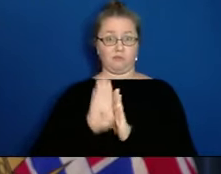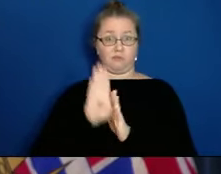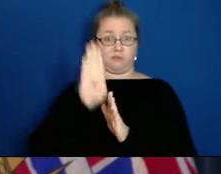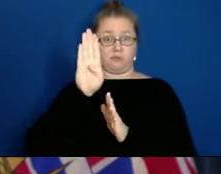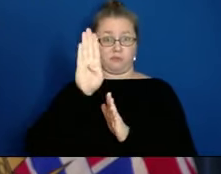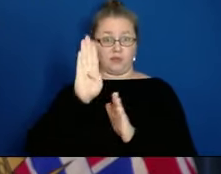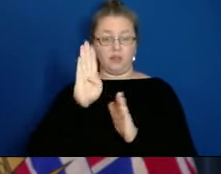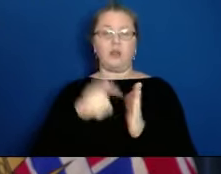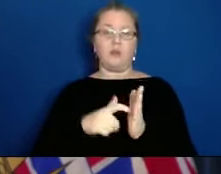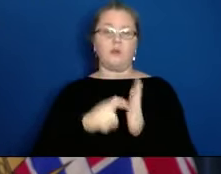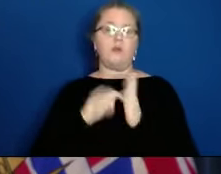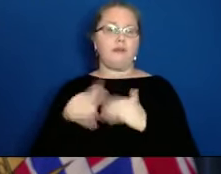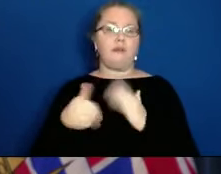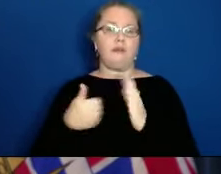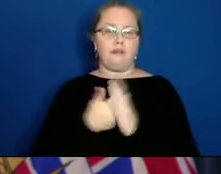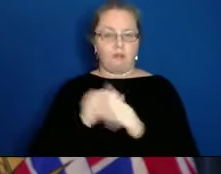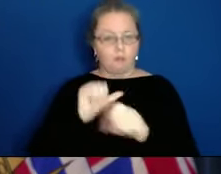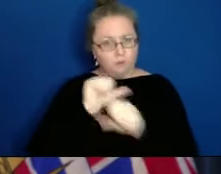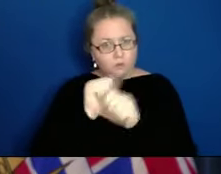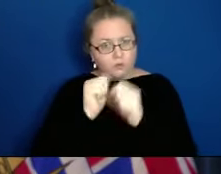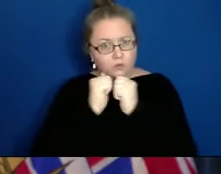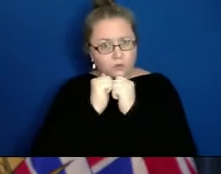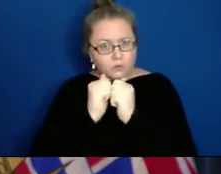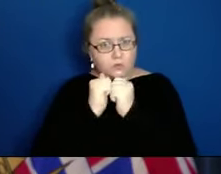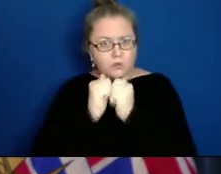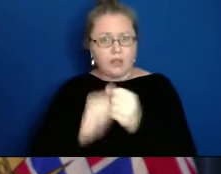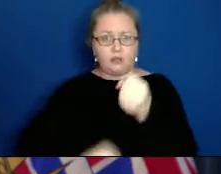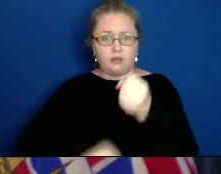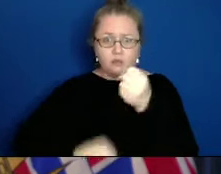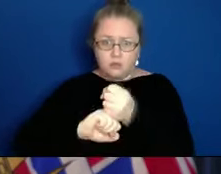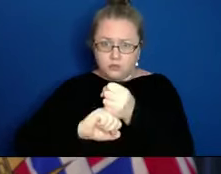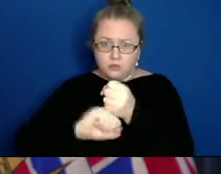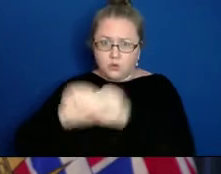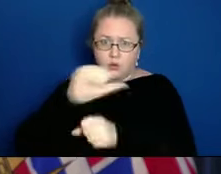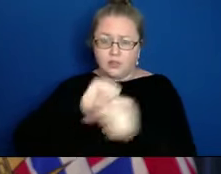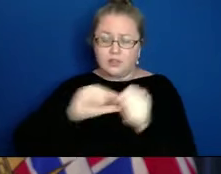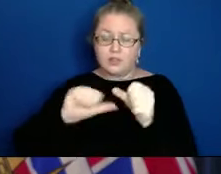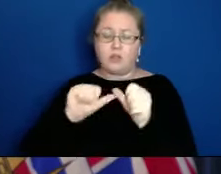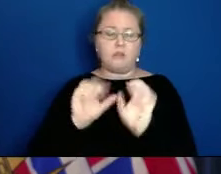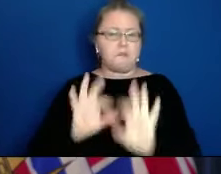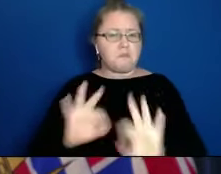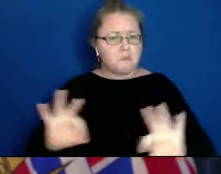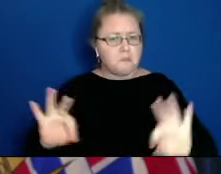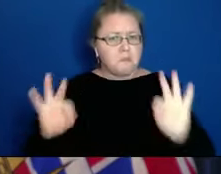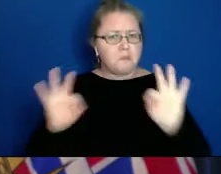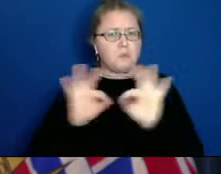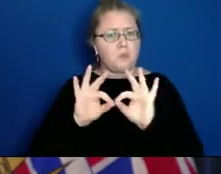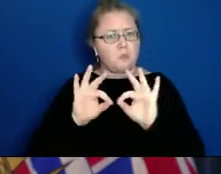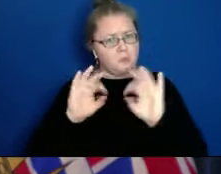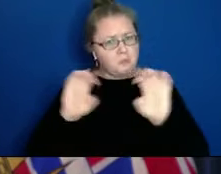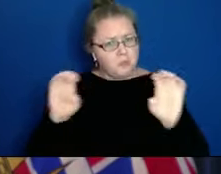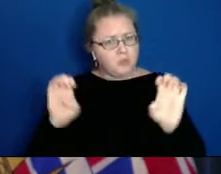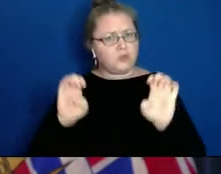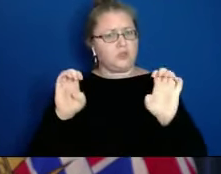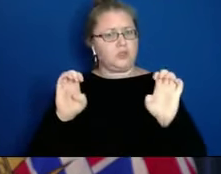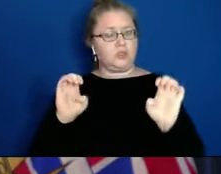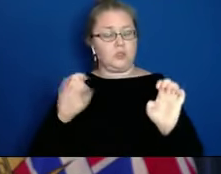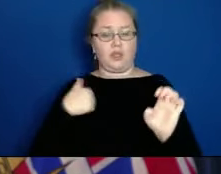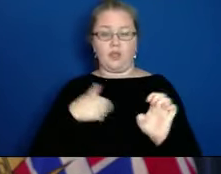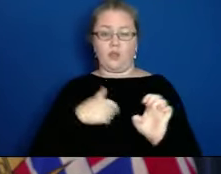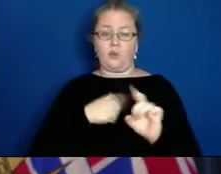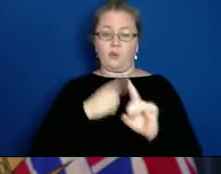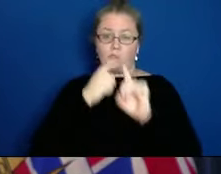to support each other to do this. We need to urgently reduce the level of transmission and